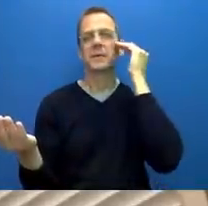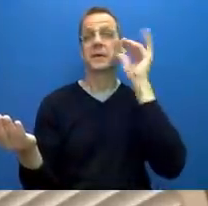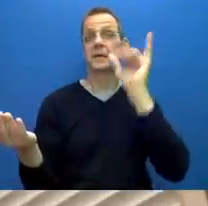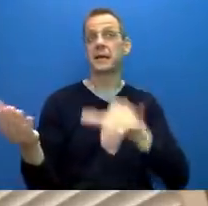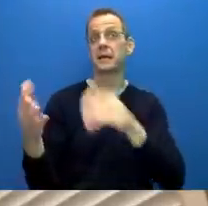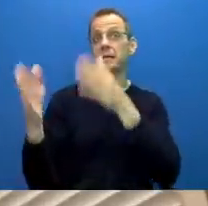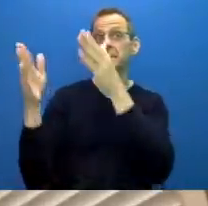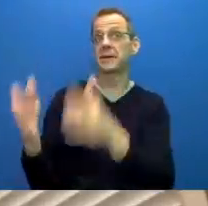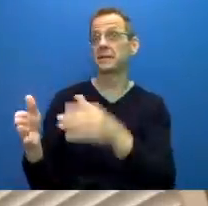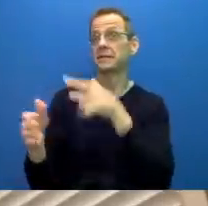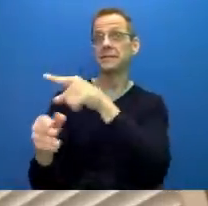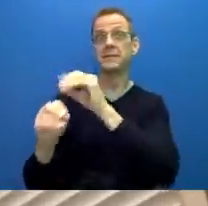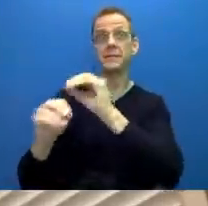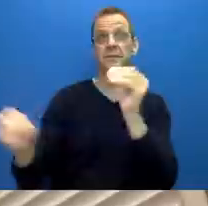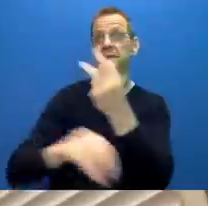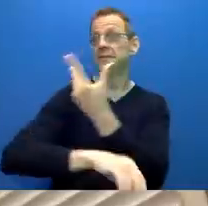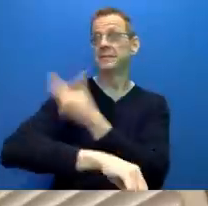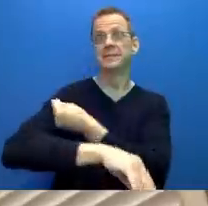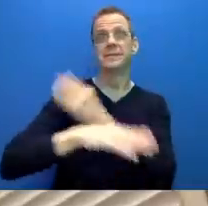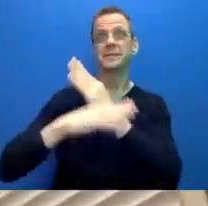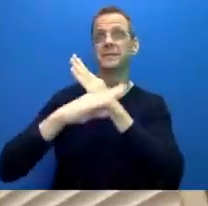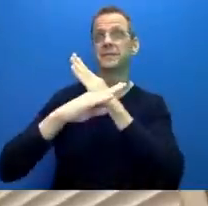individuals need to do things that are